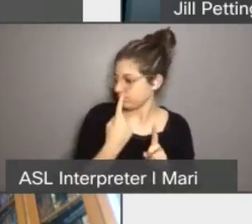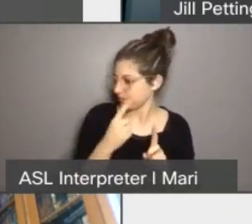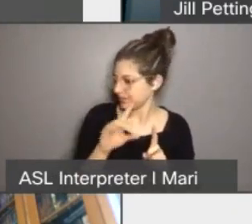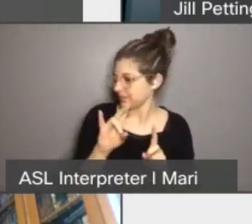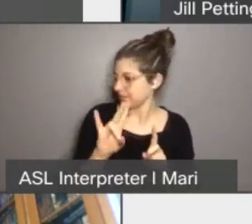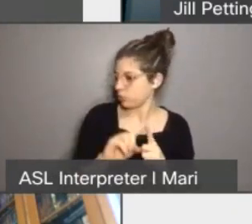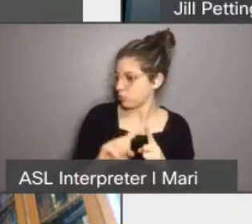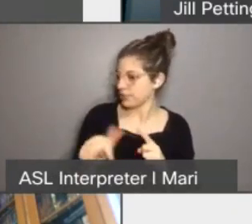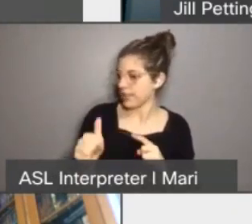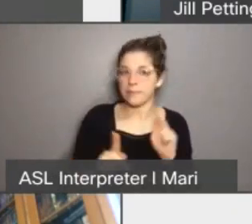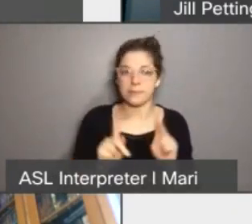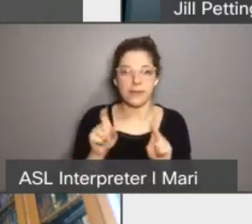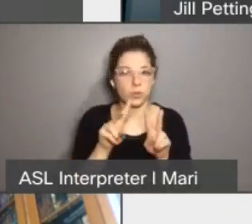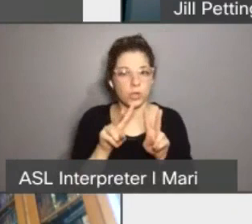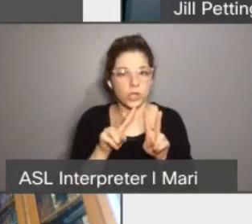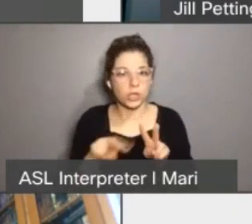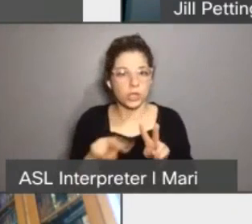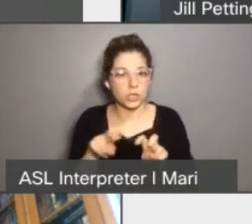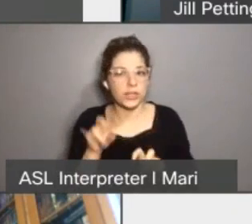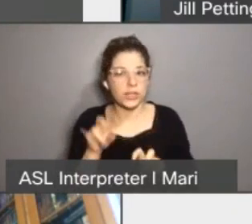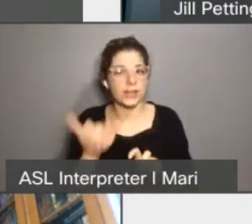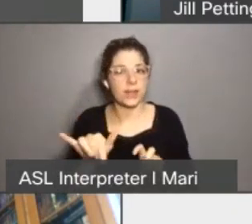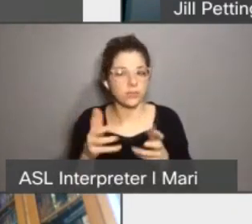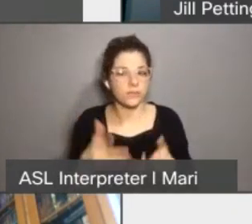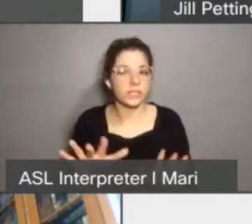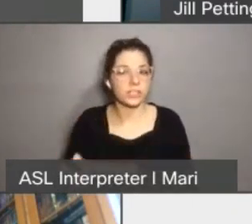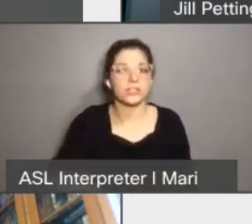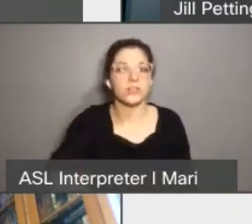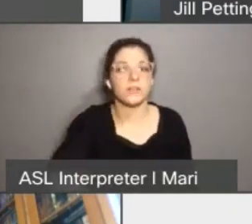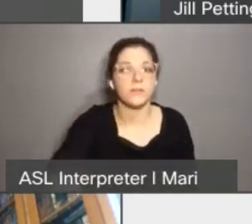7 to 10 people have to look at that to get it done. That's costing